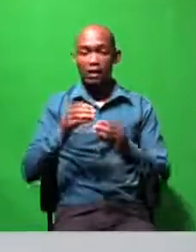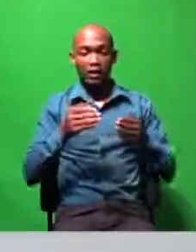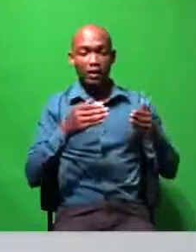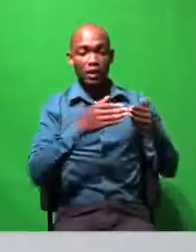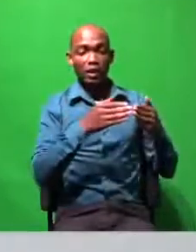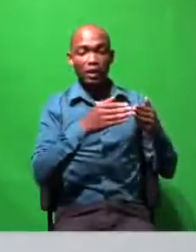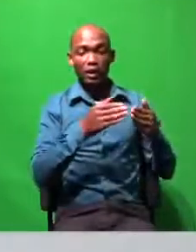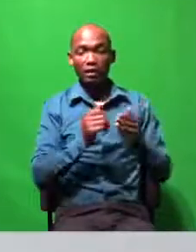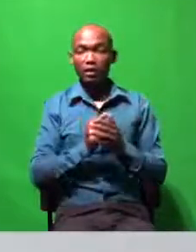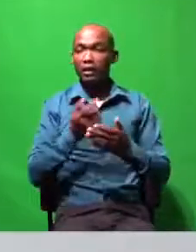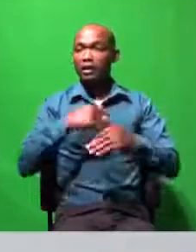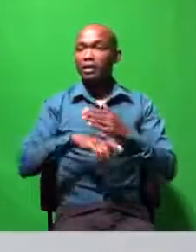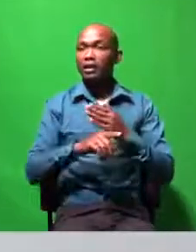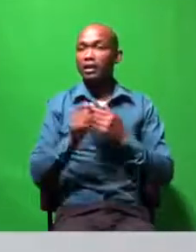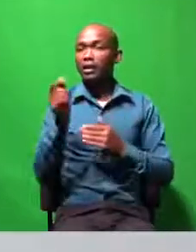the